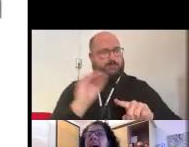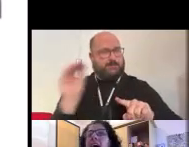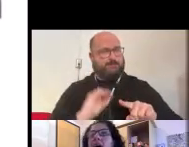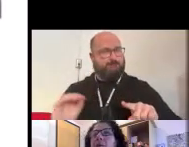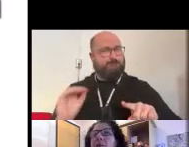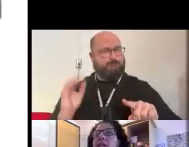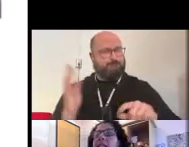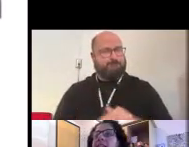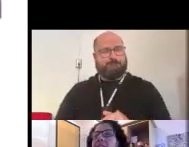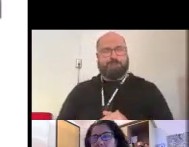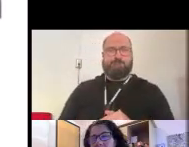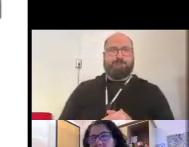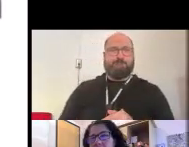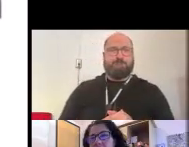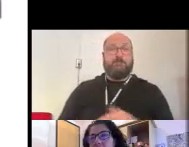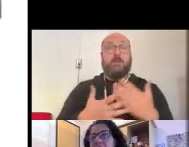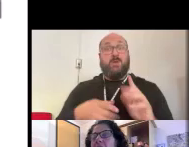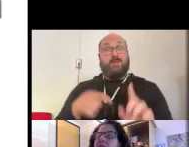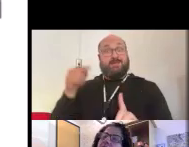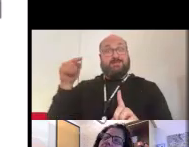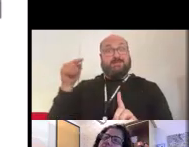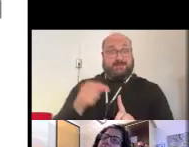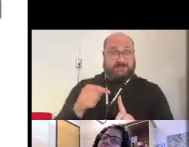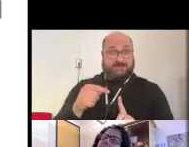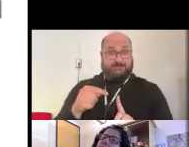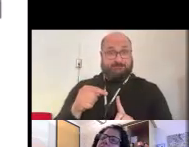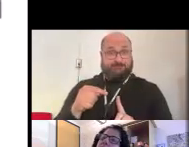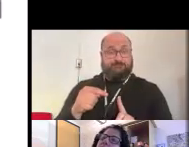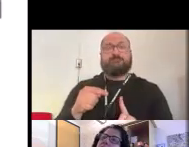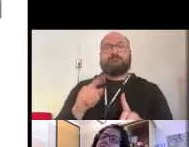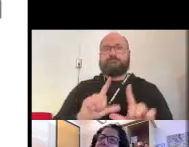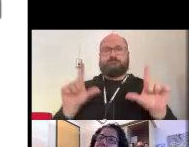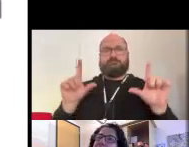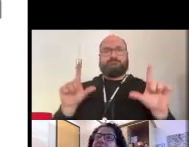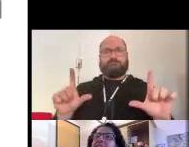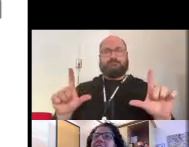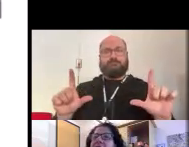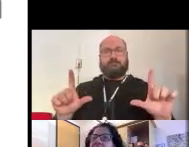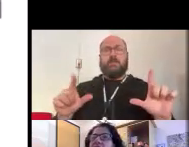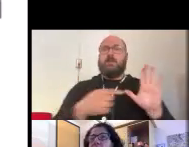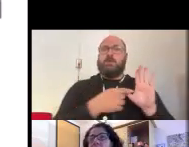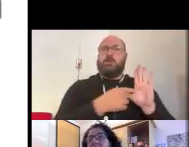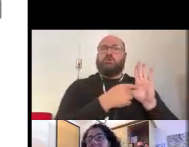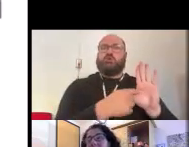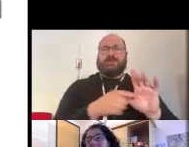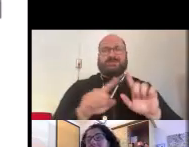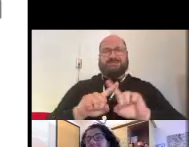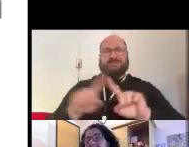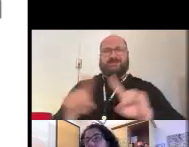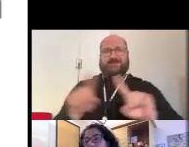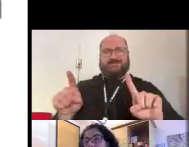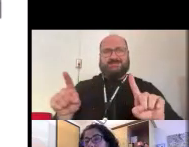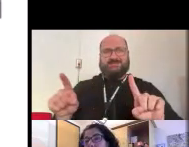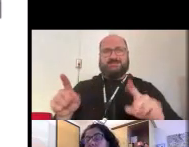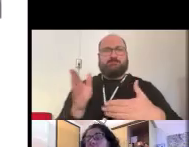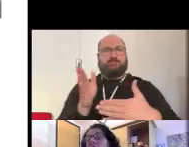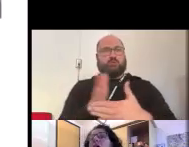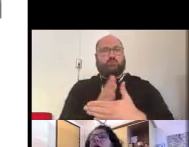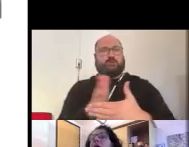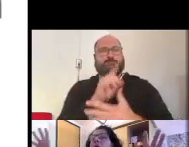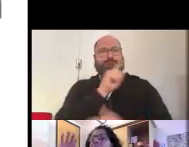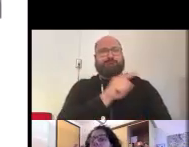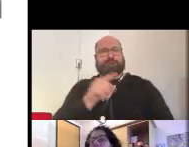Okay. This is a figure showing you differences at the age at first diagnostic